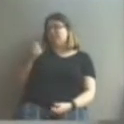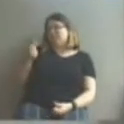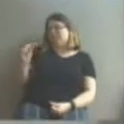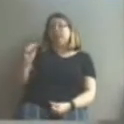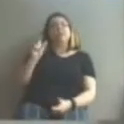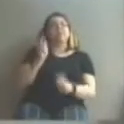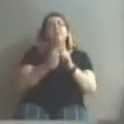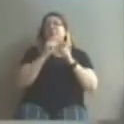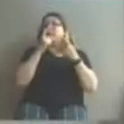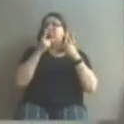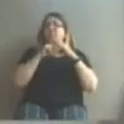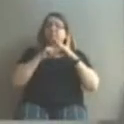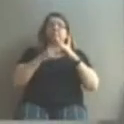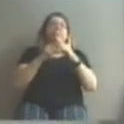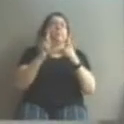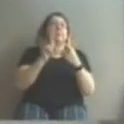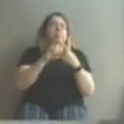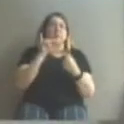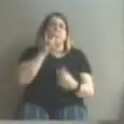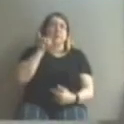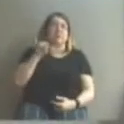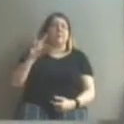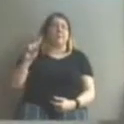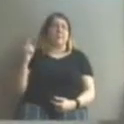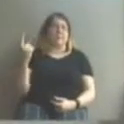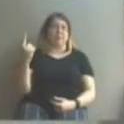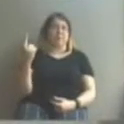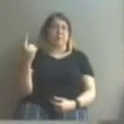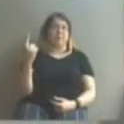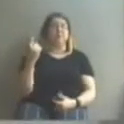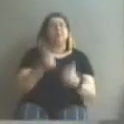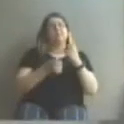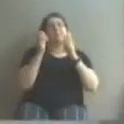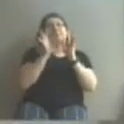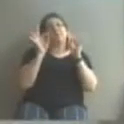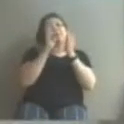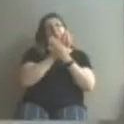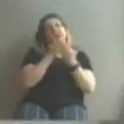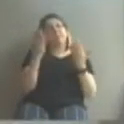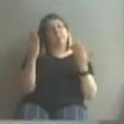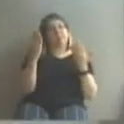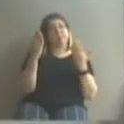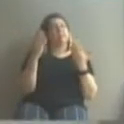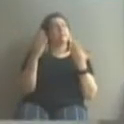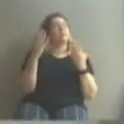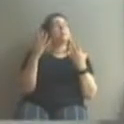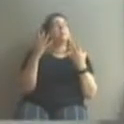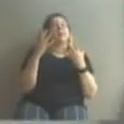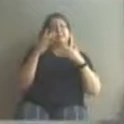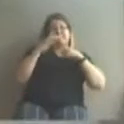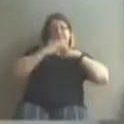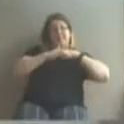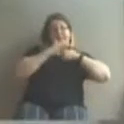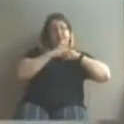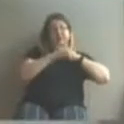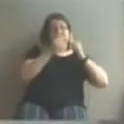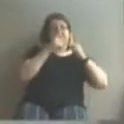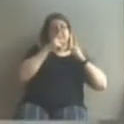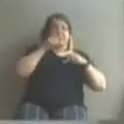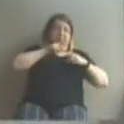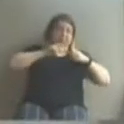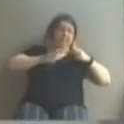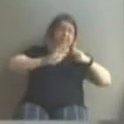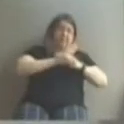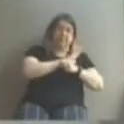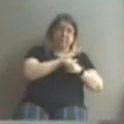Changes don't take effect until July 1st. So the most important thing is to get those vacant positions filled.